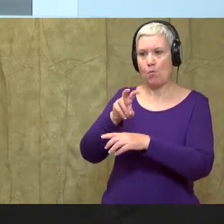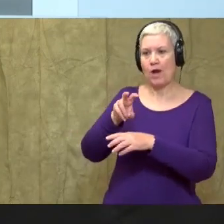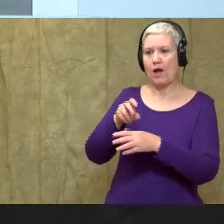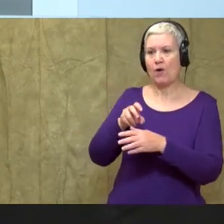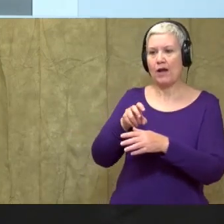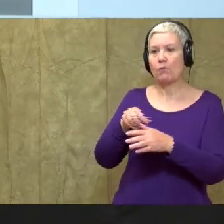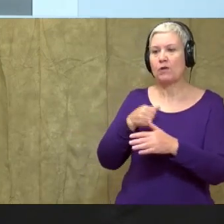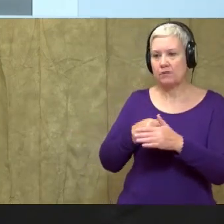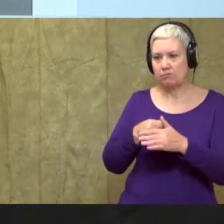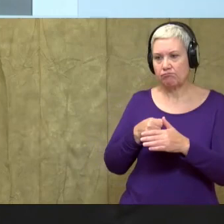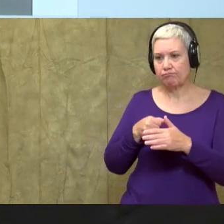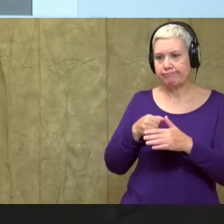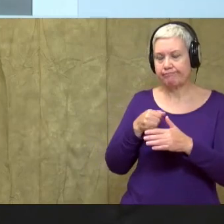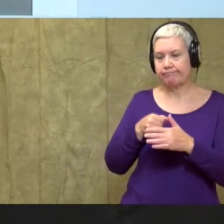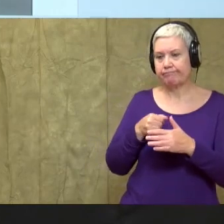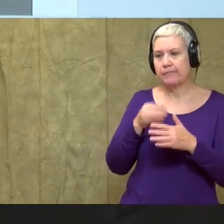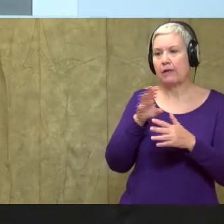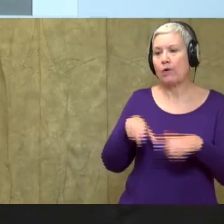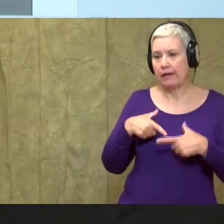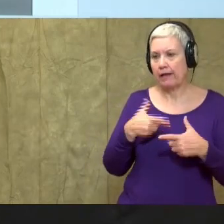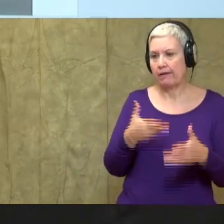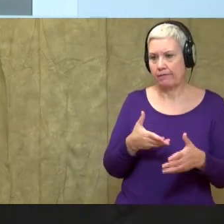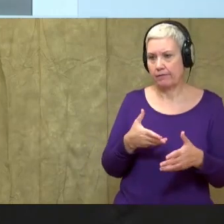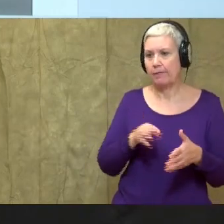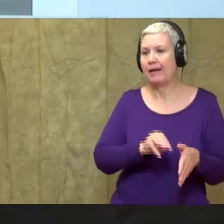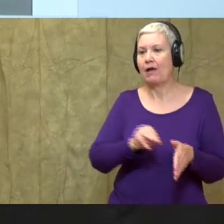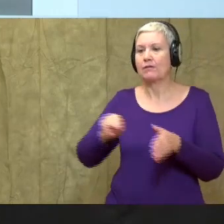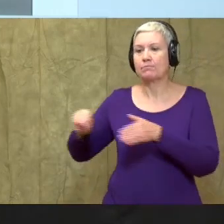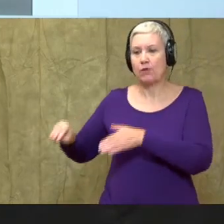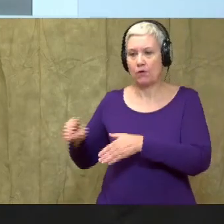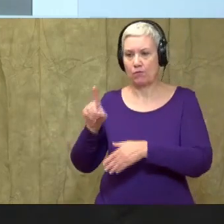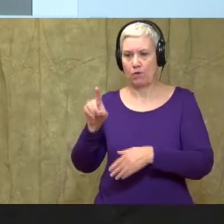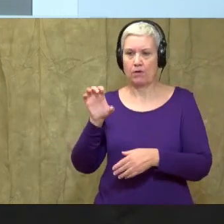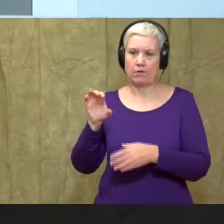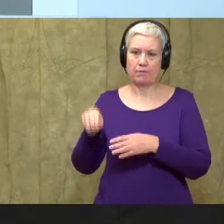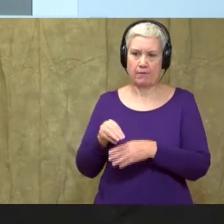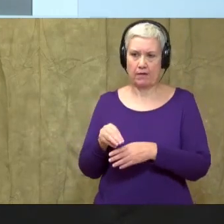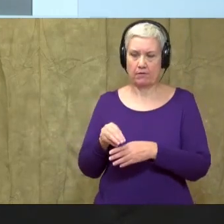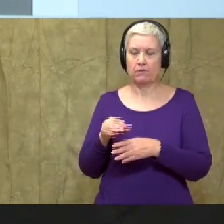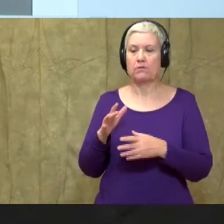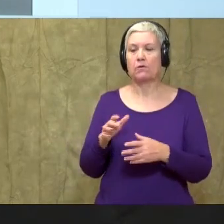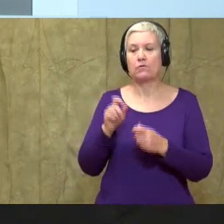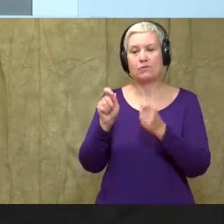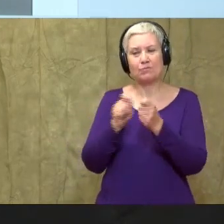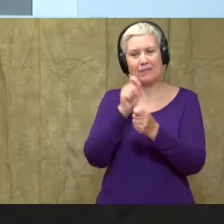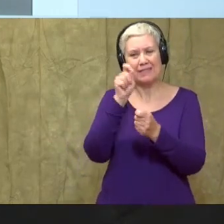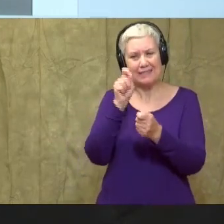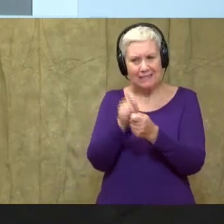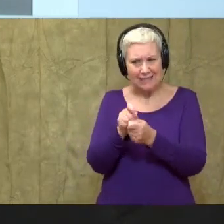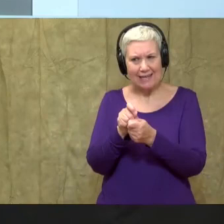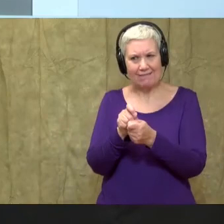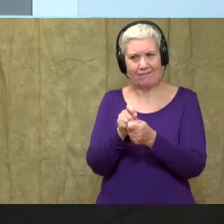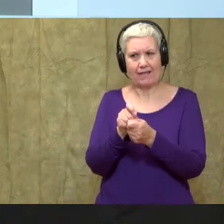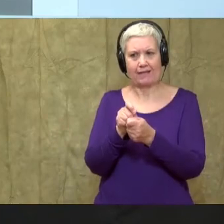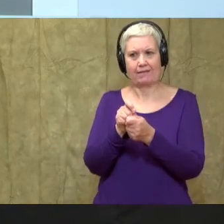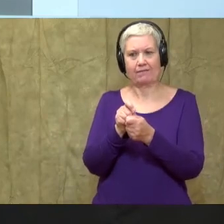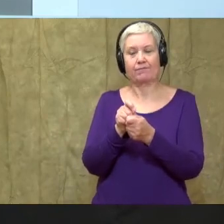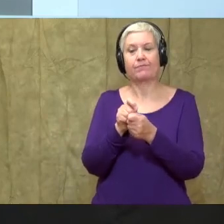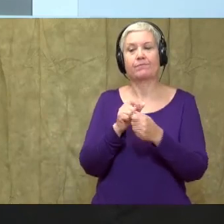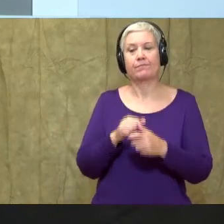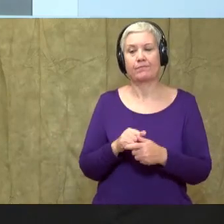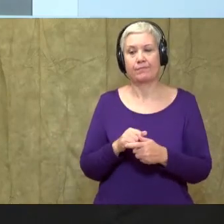breeding colony. So he uses a specific example. You need to make sure you note that, because there he uses that